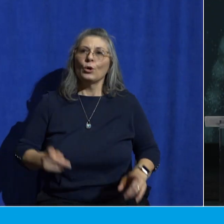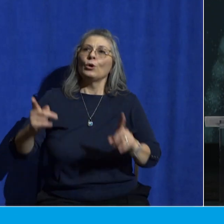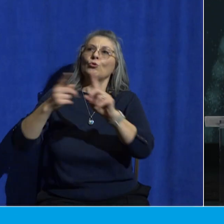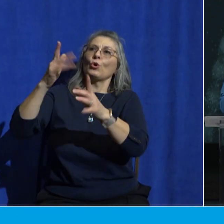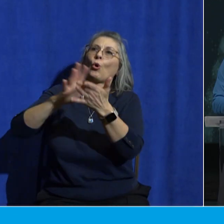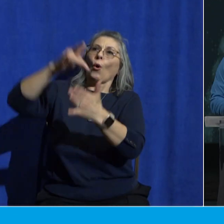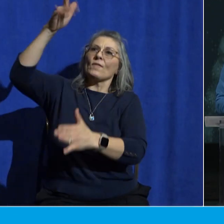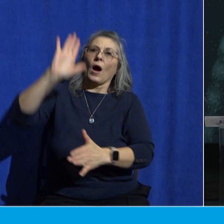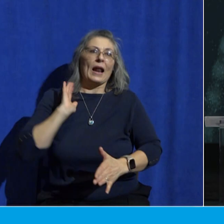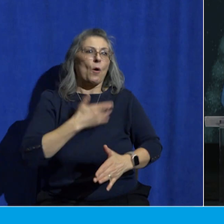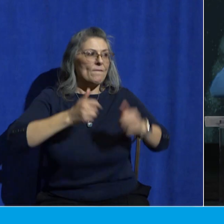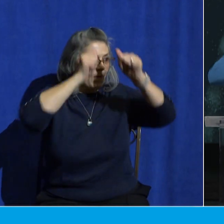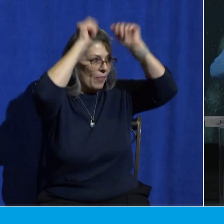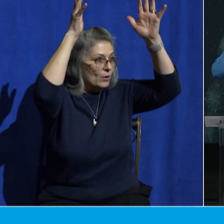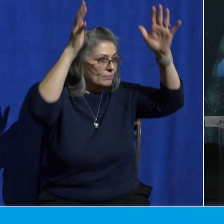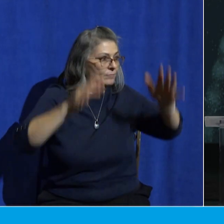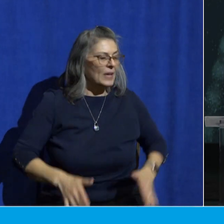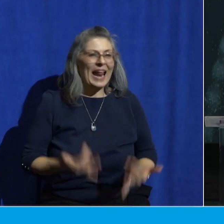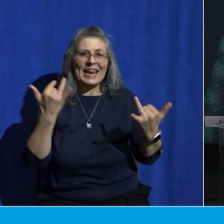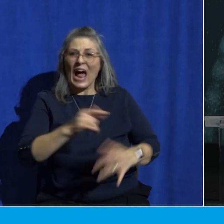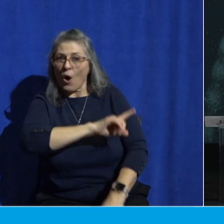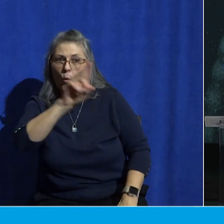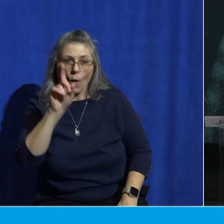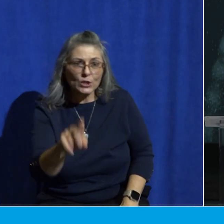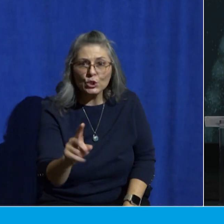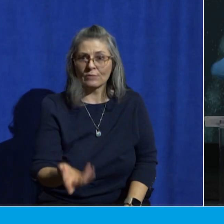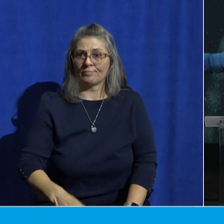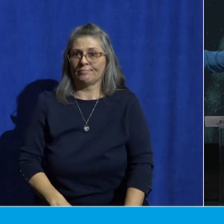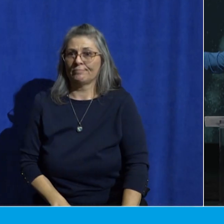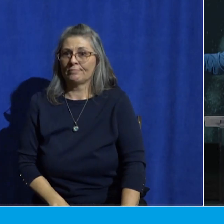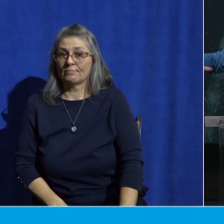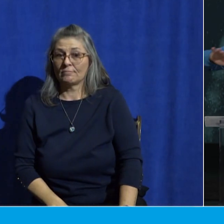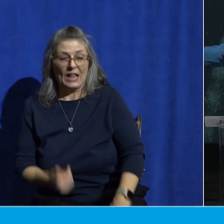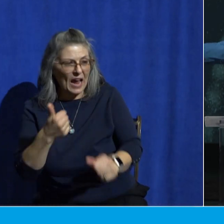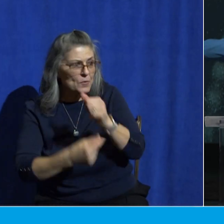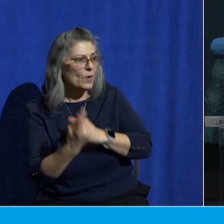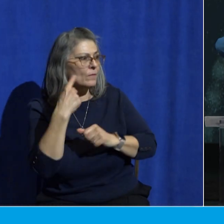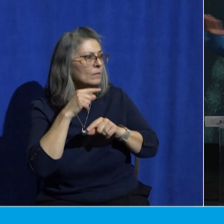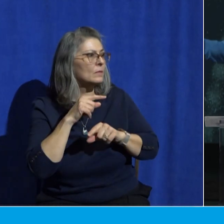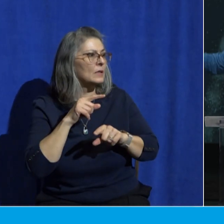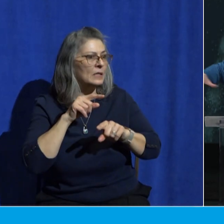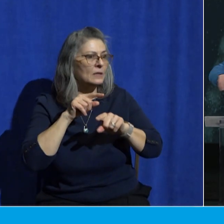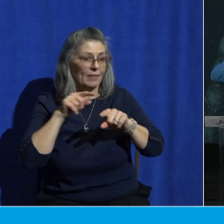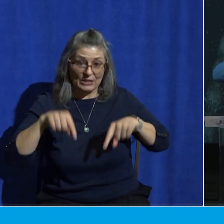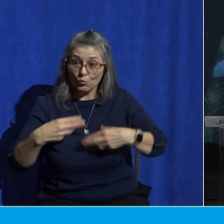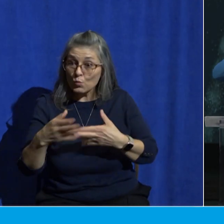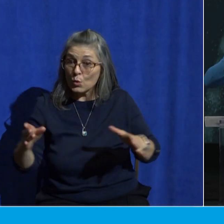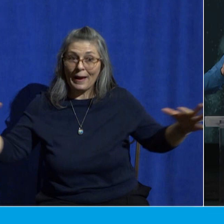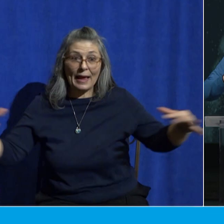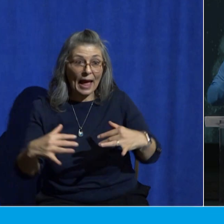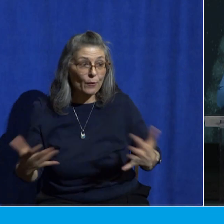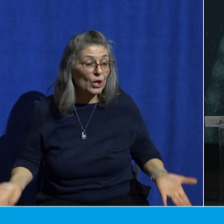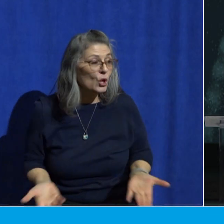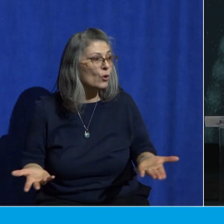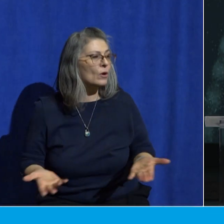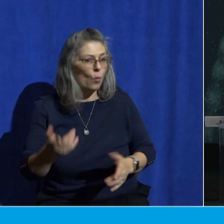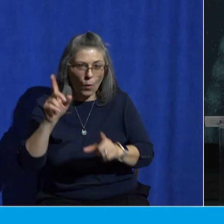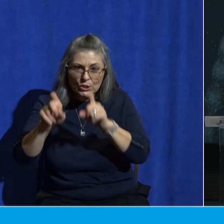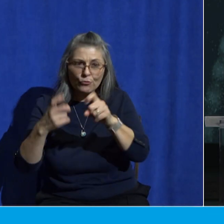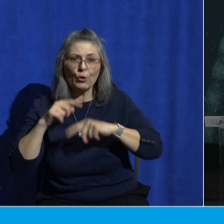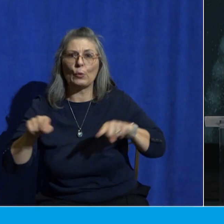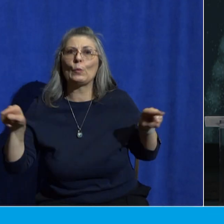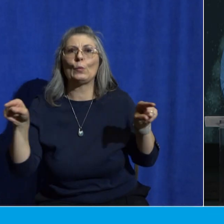The question is then for every single person in this room, in this gathering, different locations?